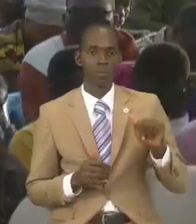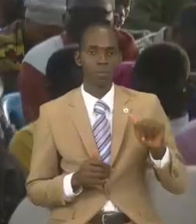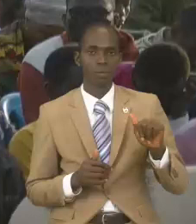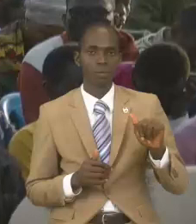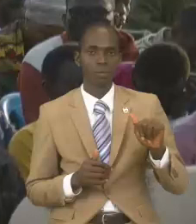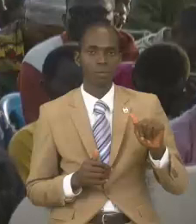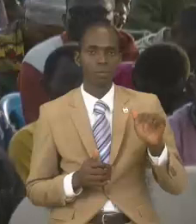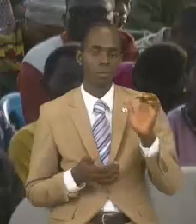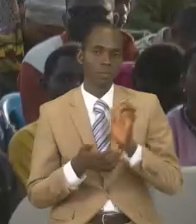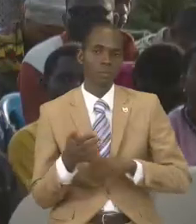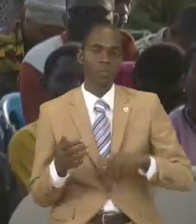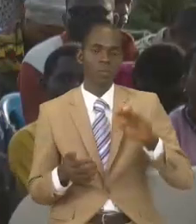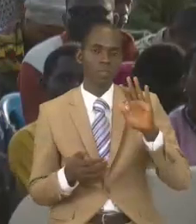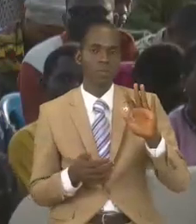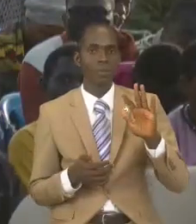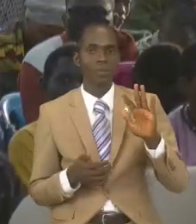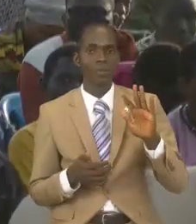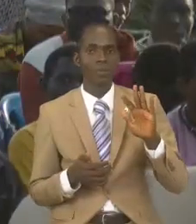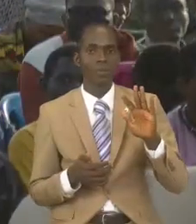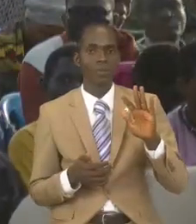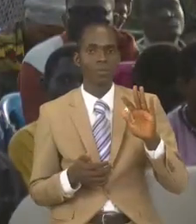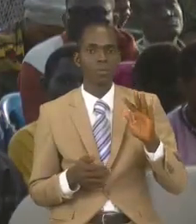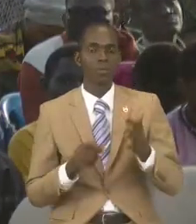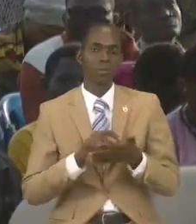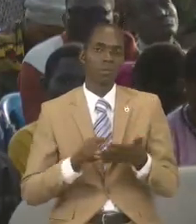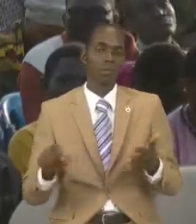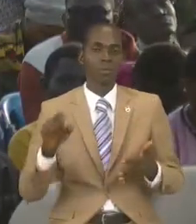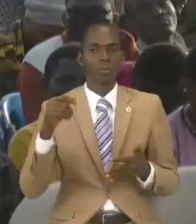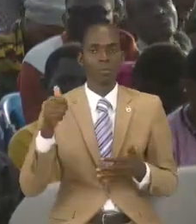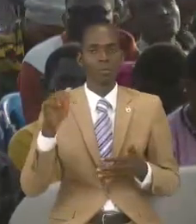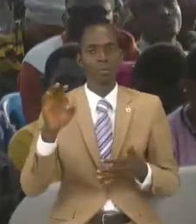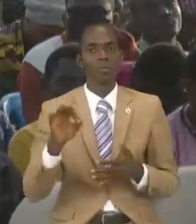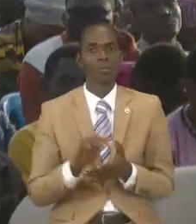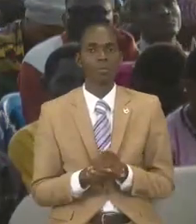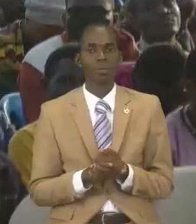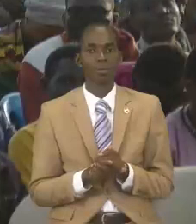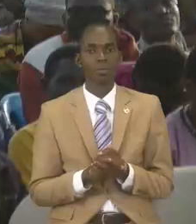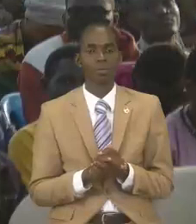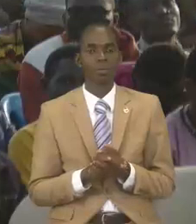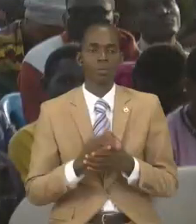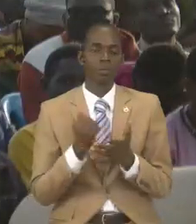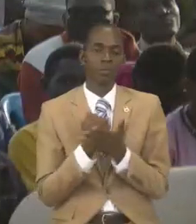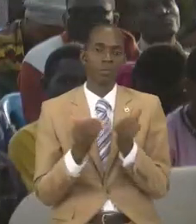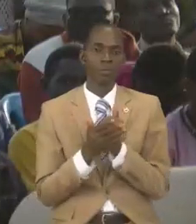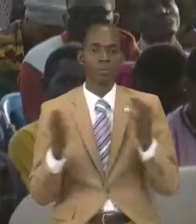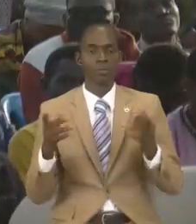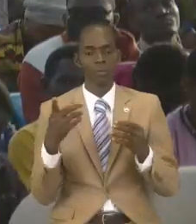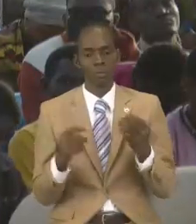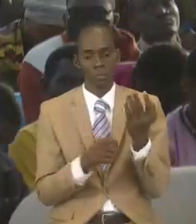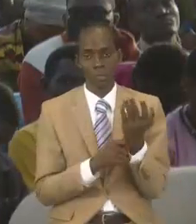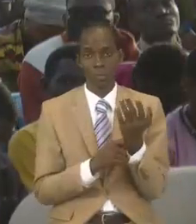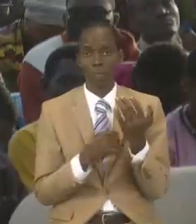chapter 5, verse 19, crucify the flesh. Now,